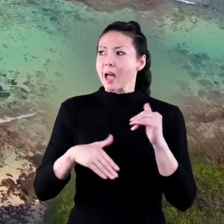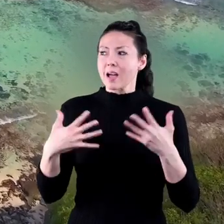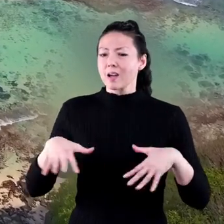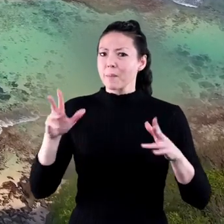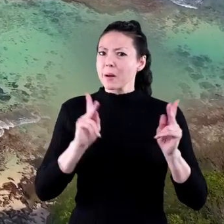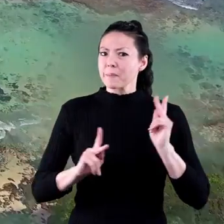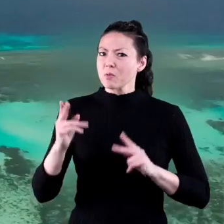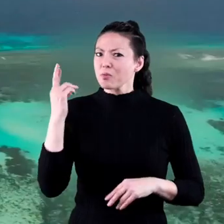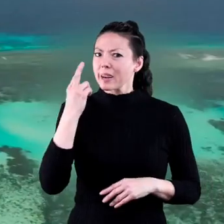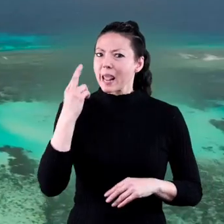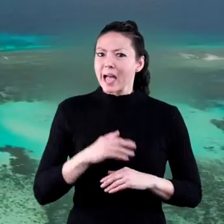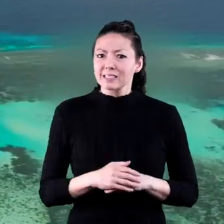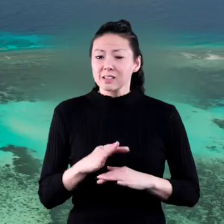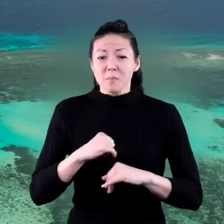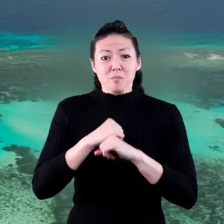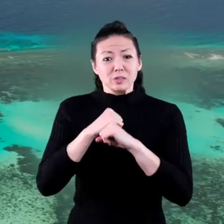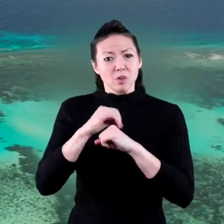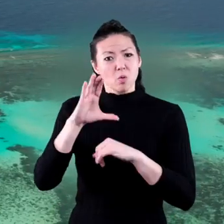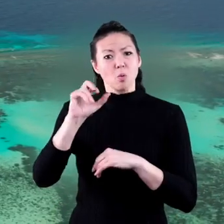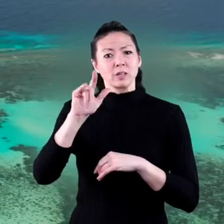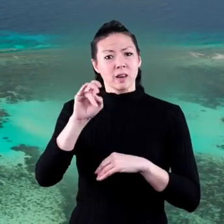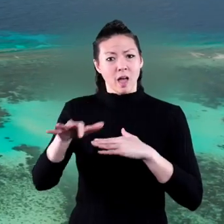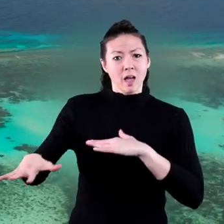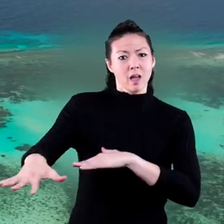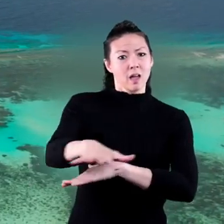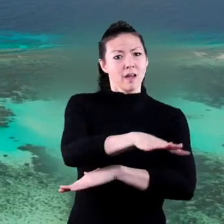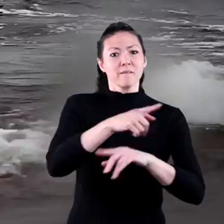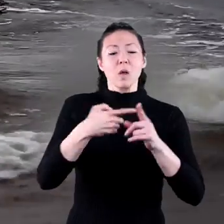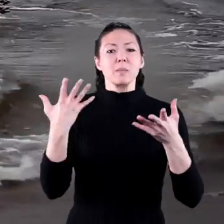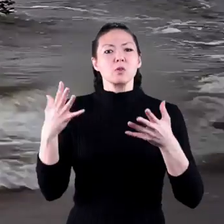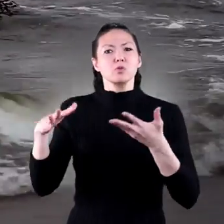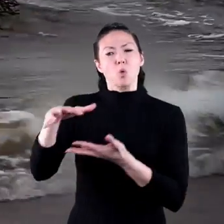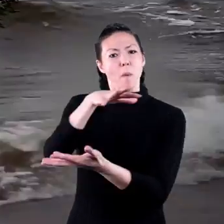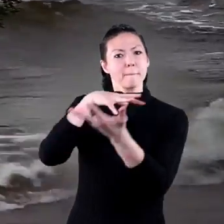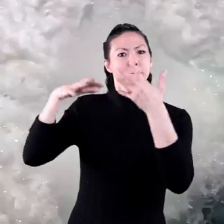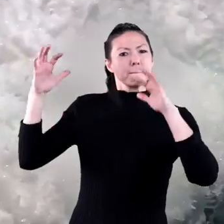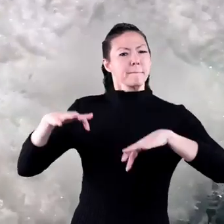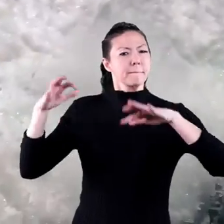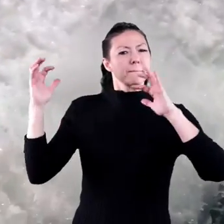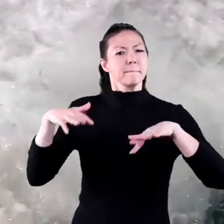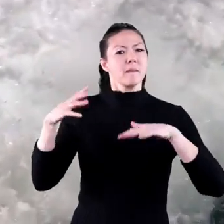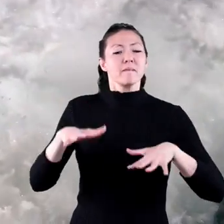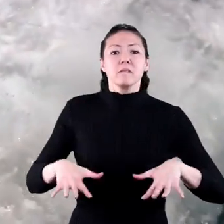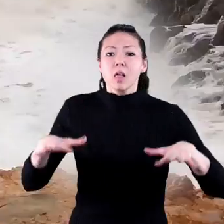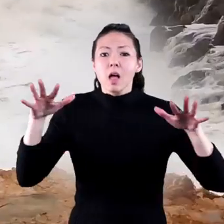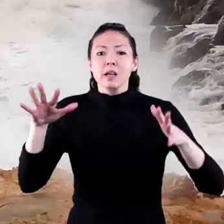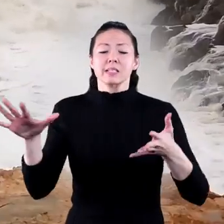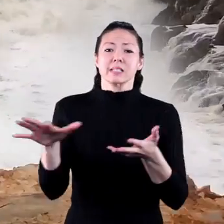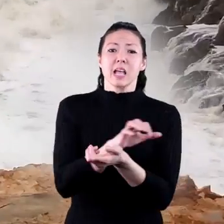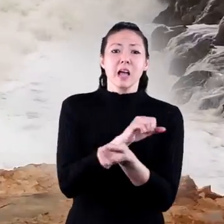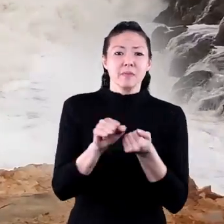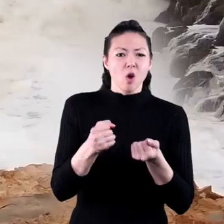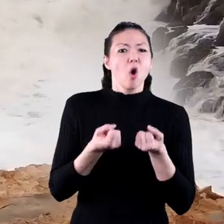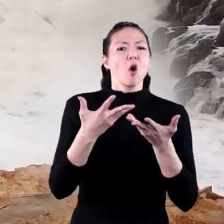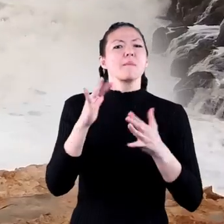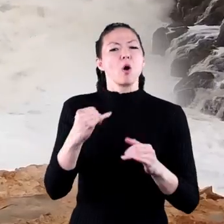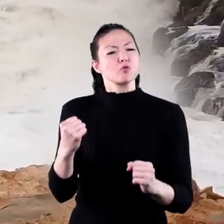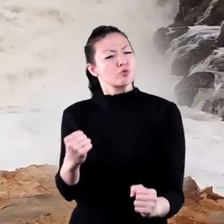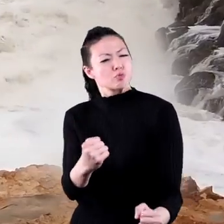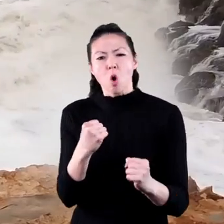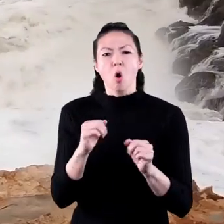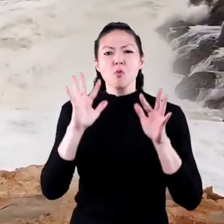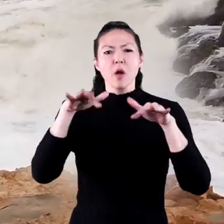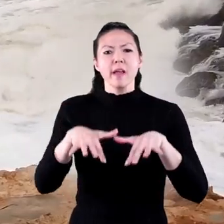realize. They protect the coastline from erosion, storms, floods, and damage caused by